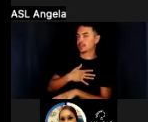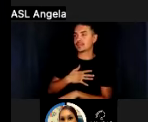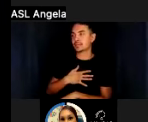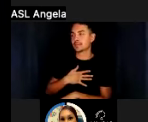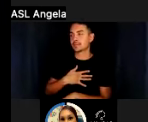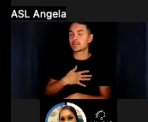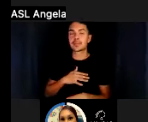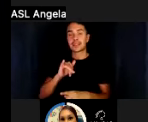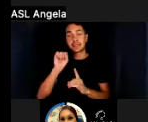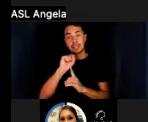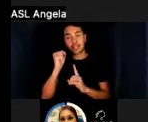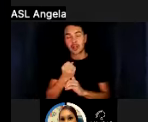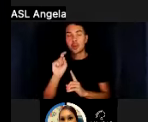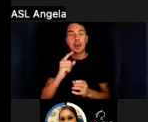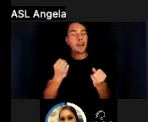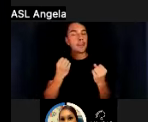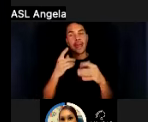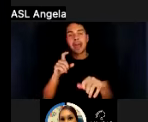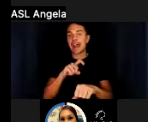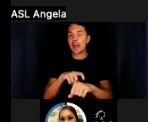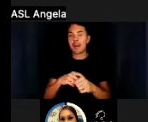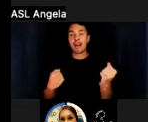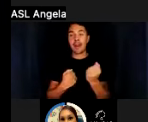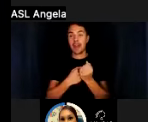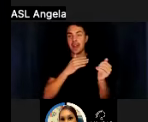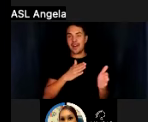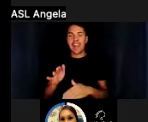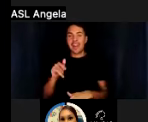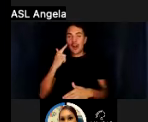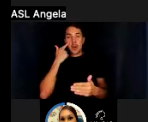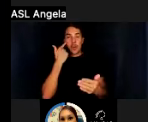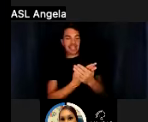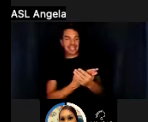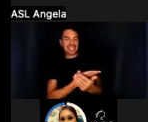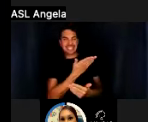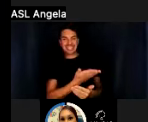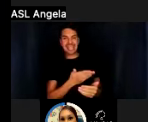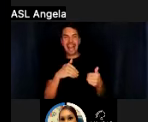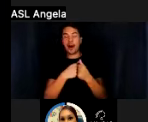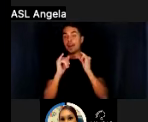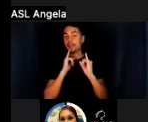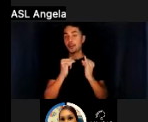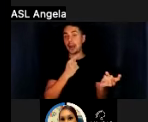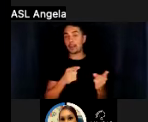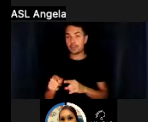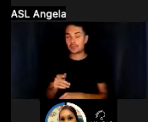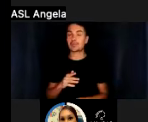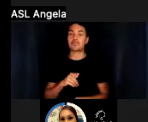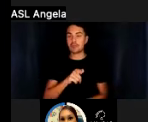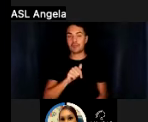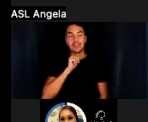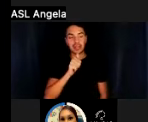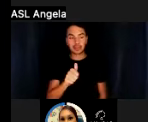a situation where many times advocates are going to bear witness to seeing how interviews happen, right? And you're not